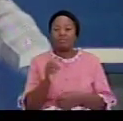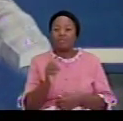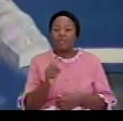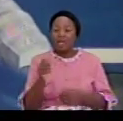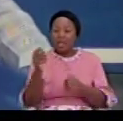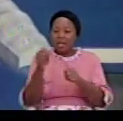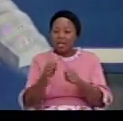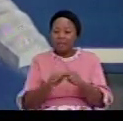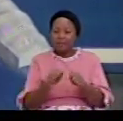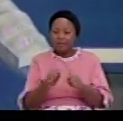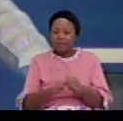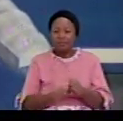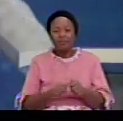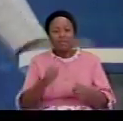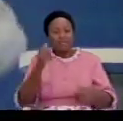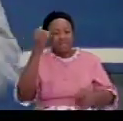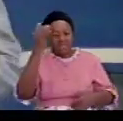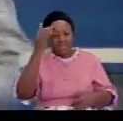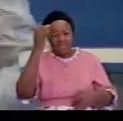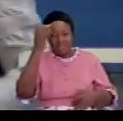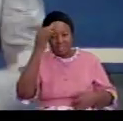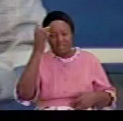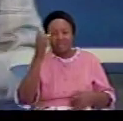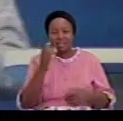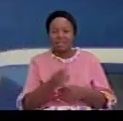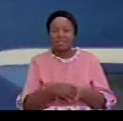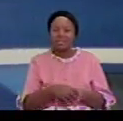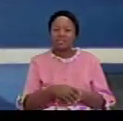every disease,